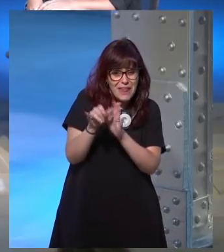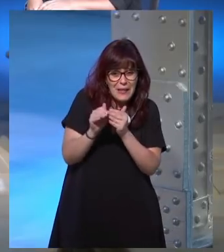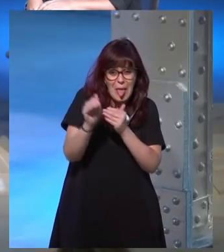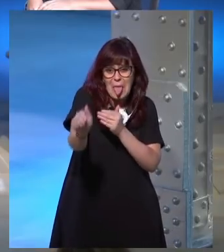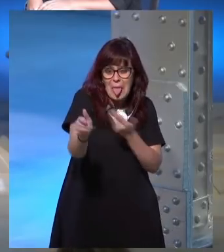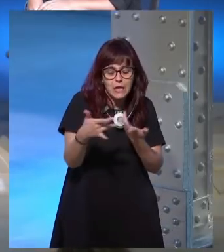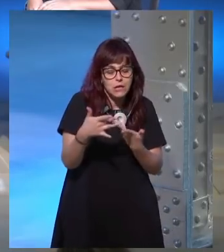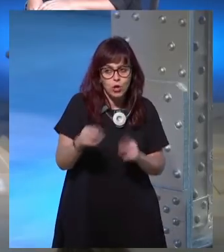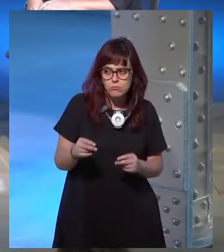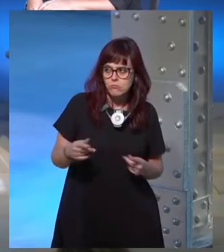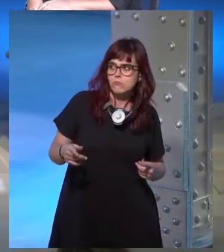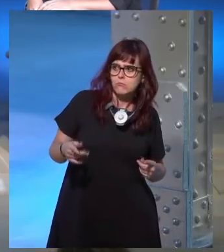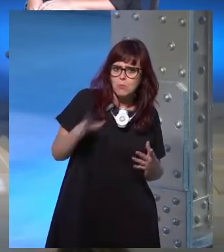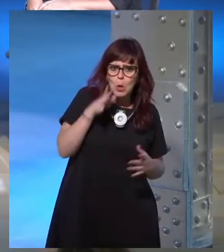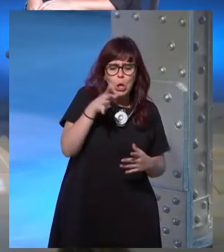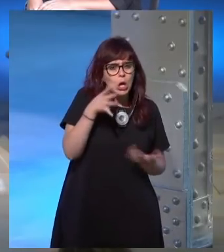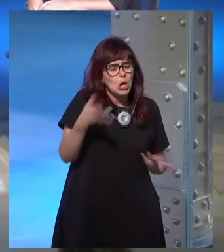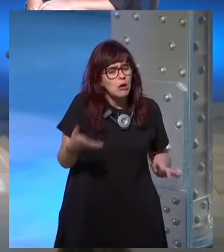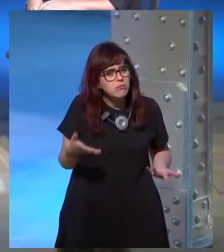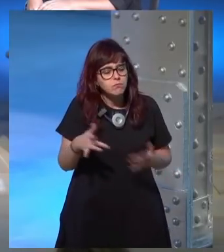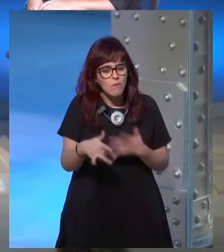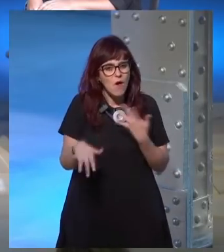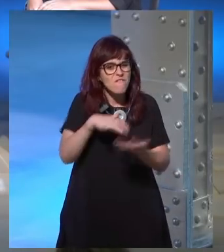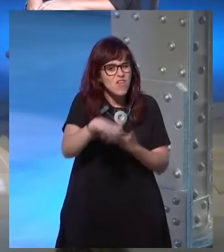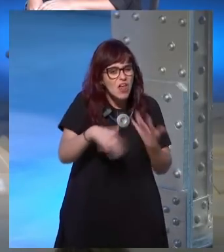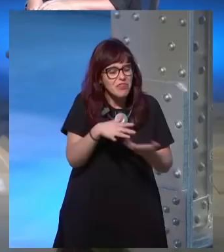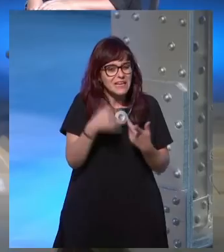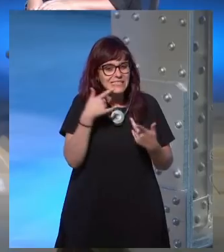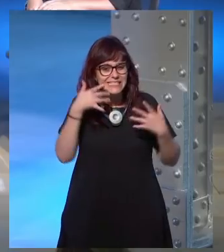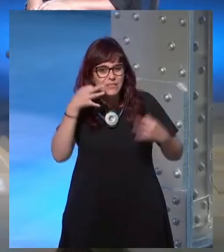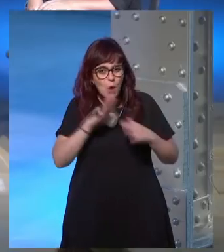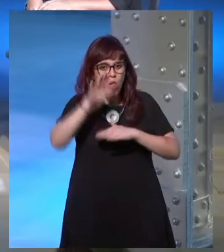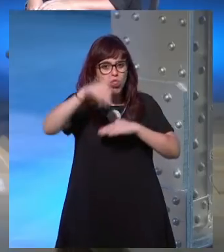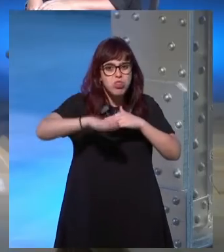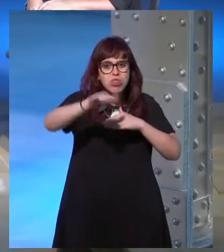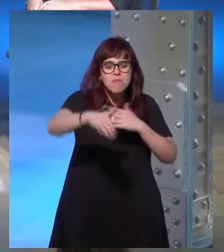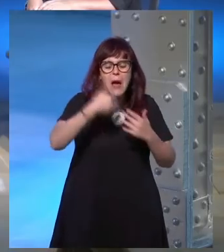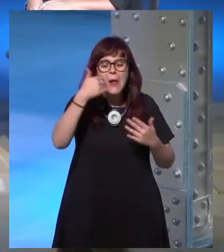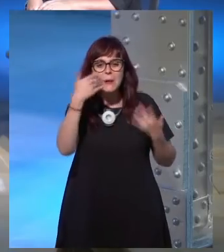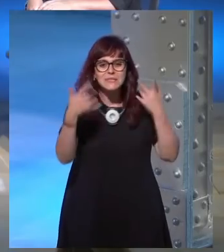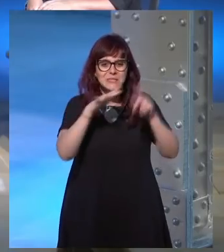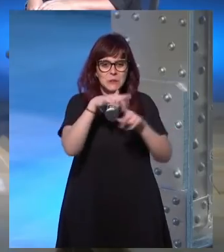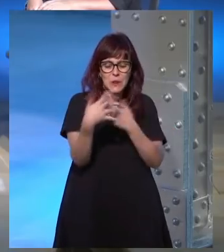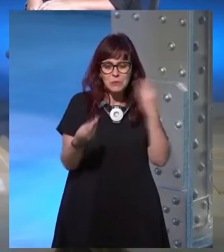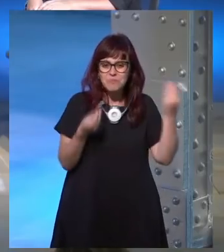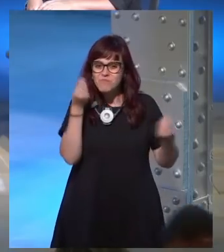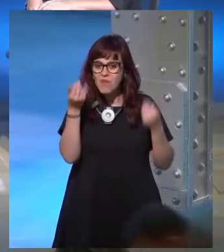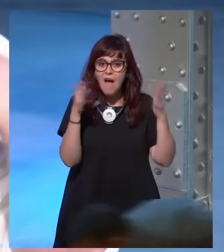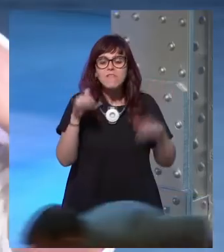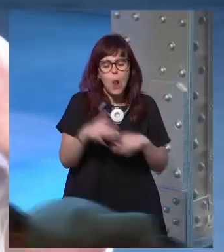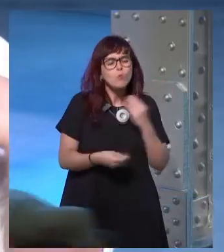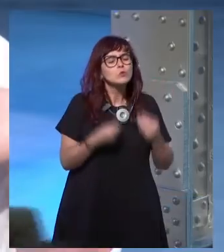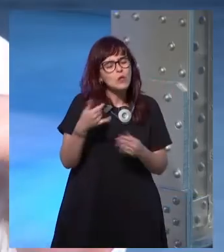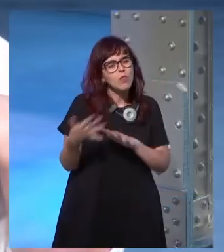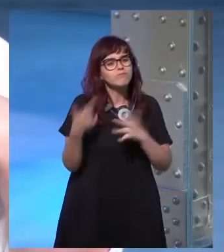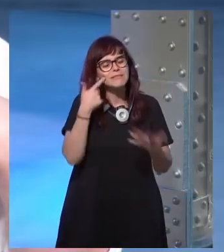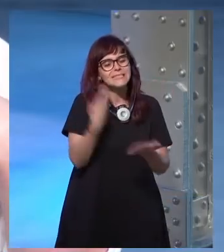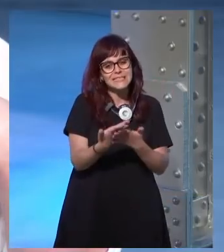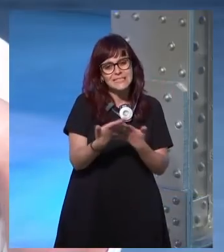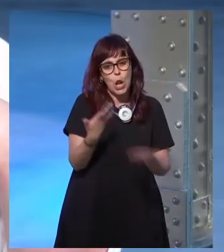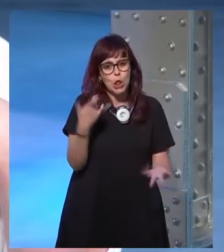was much more like the highs and the lows that I have taken, and I think used a lot also in God's War. Just this, especially with Nyx, where